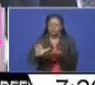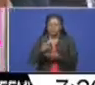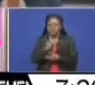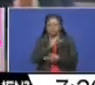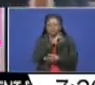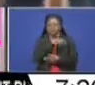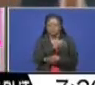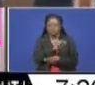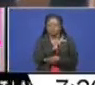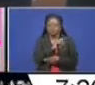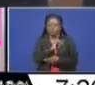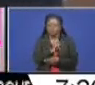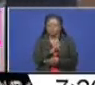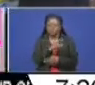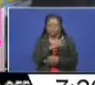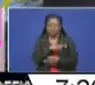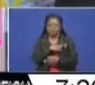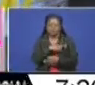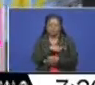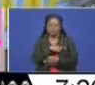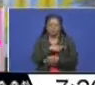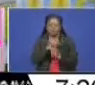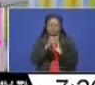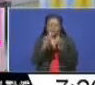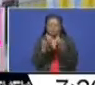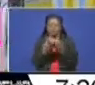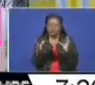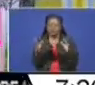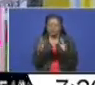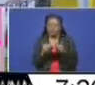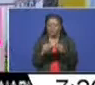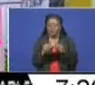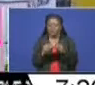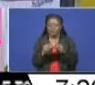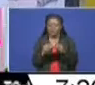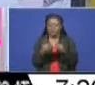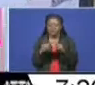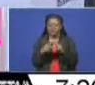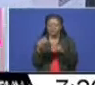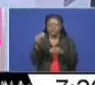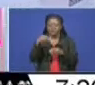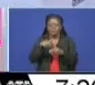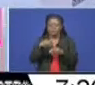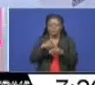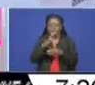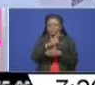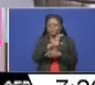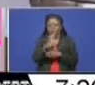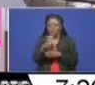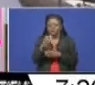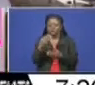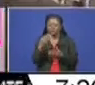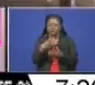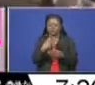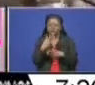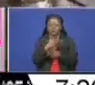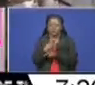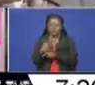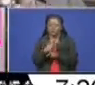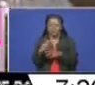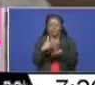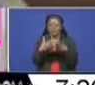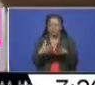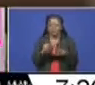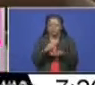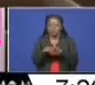on the R&D Plaza West grounds Friday morning to pack 400 goodie boxes filled with essentials to be shipped to victims of